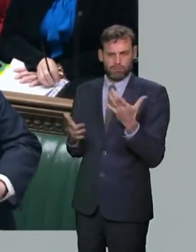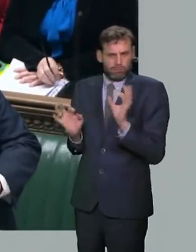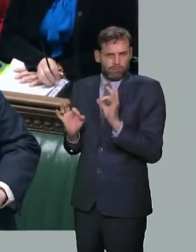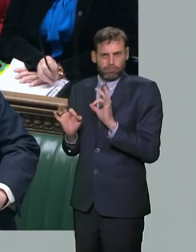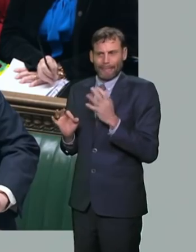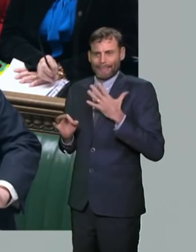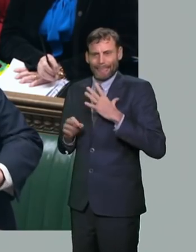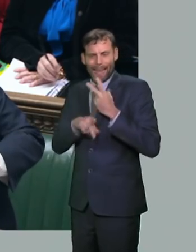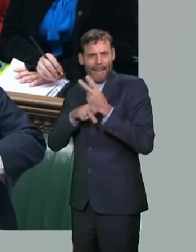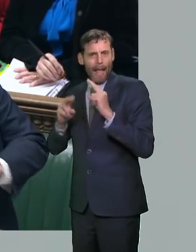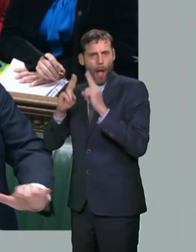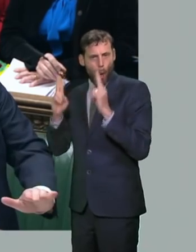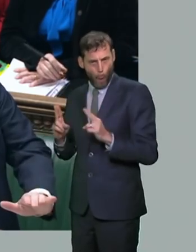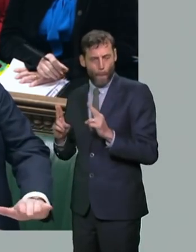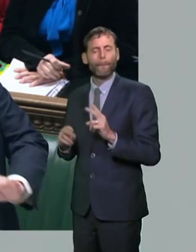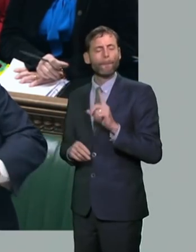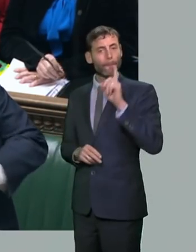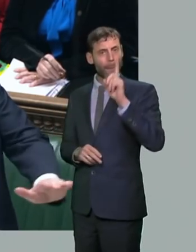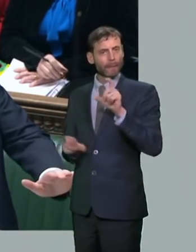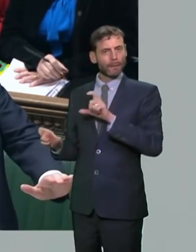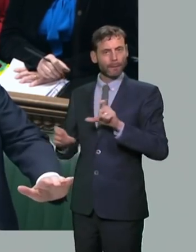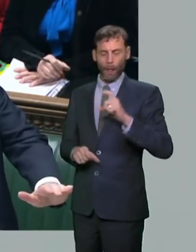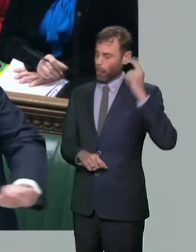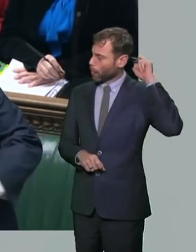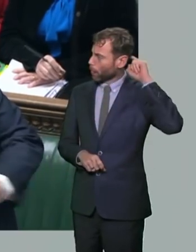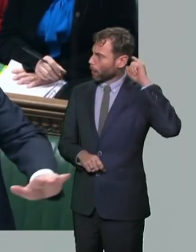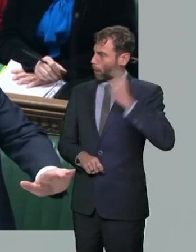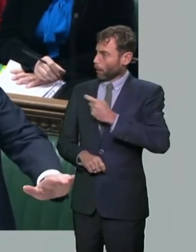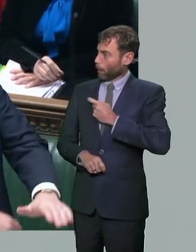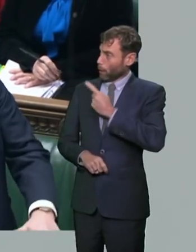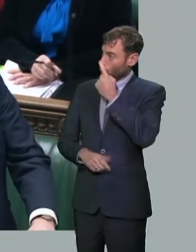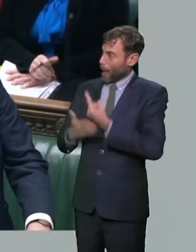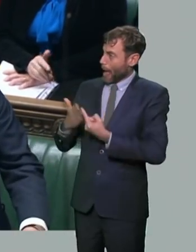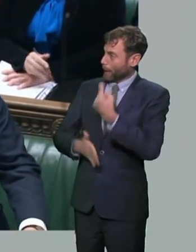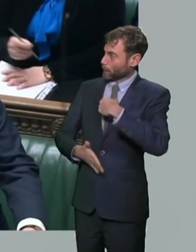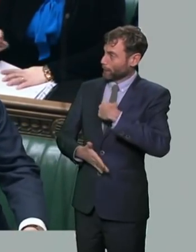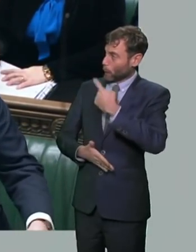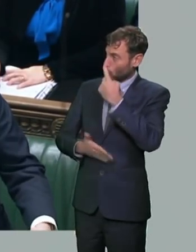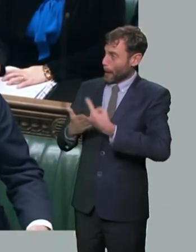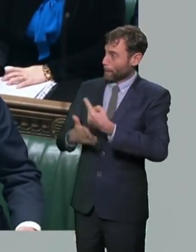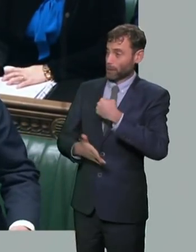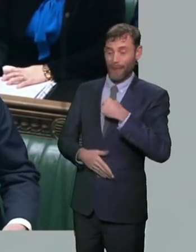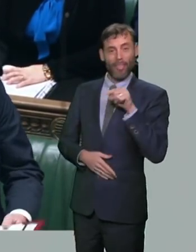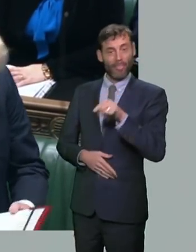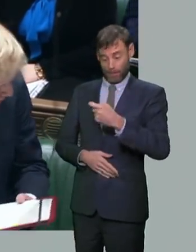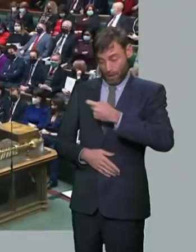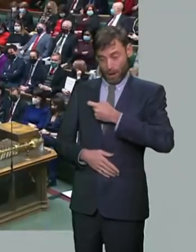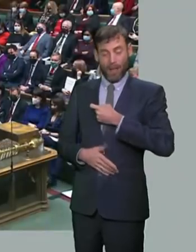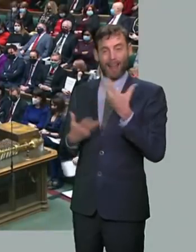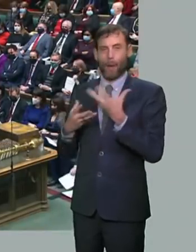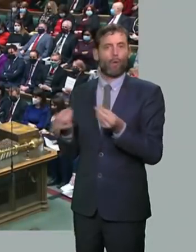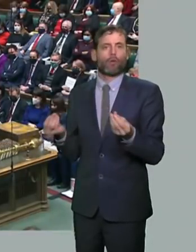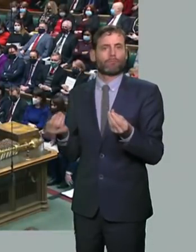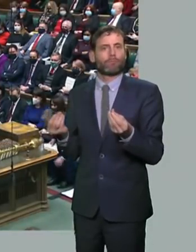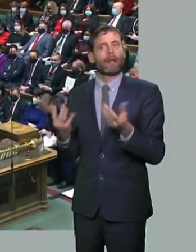are taking away the anxiety from millions of people up and down the land about their homes.